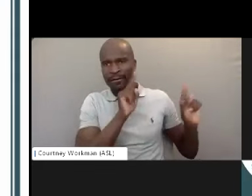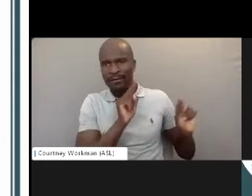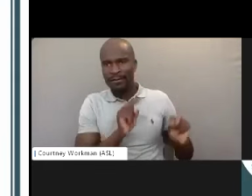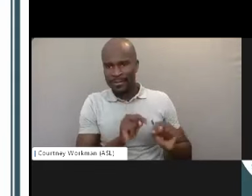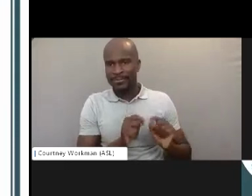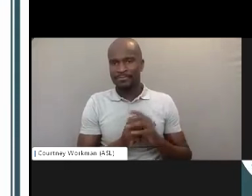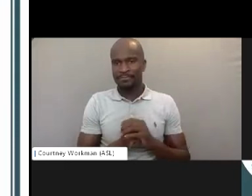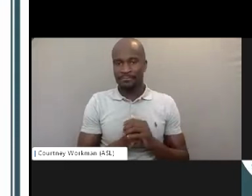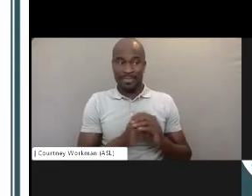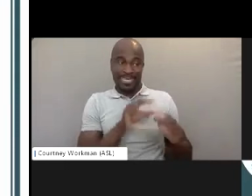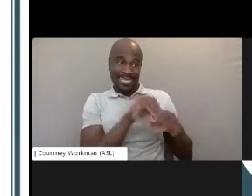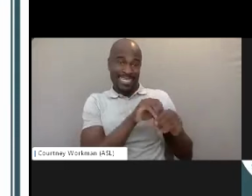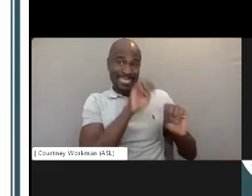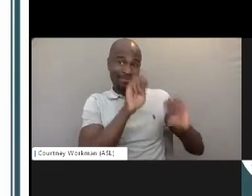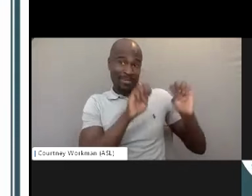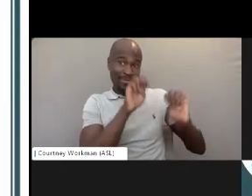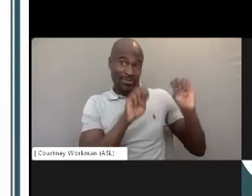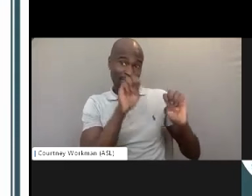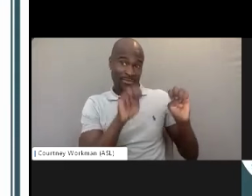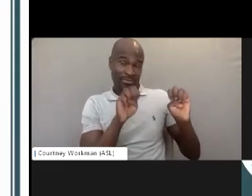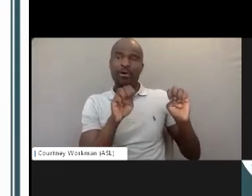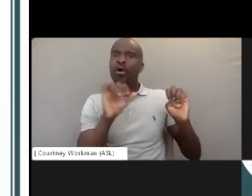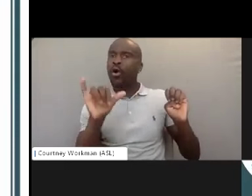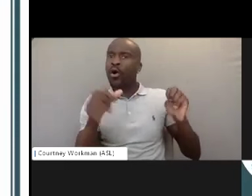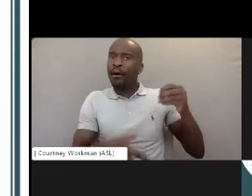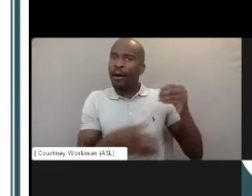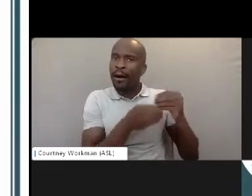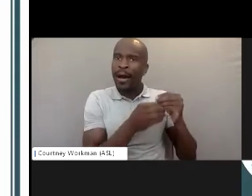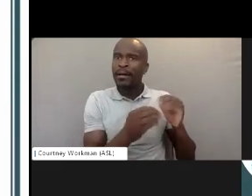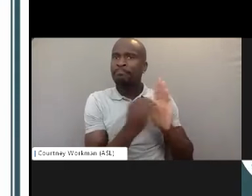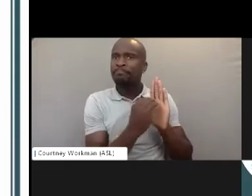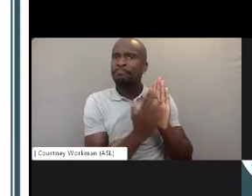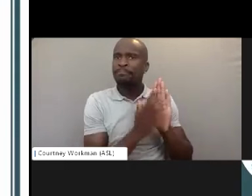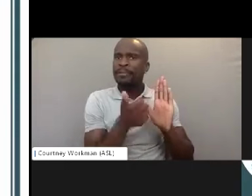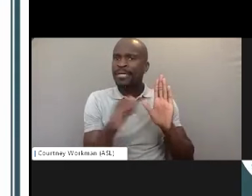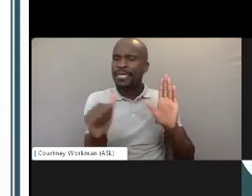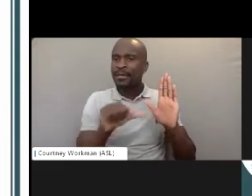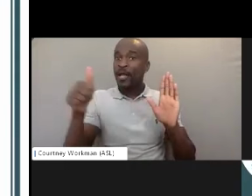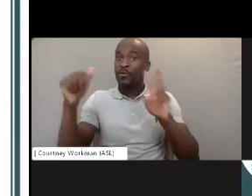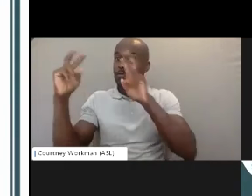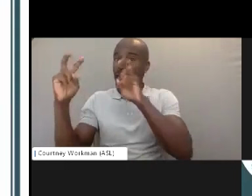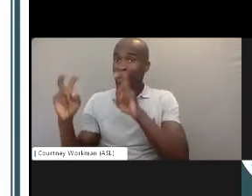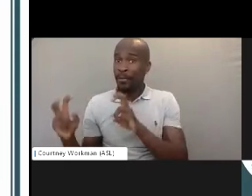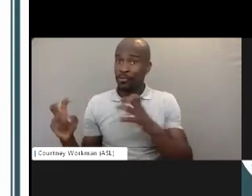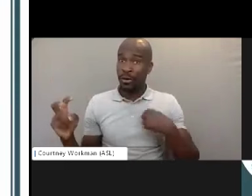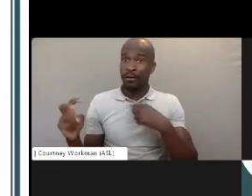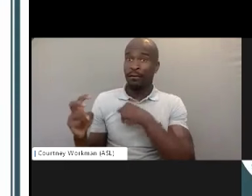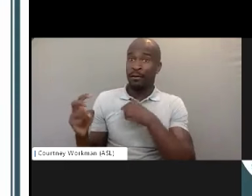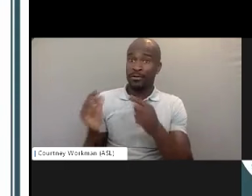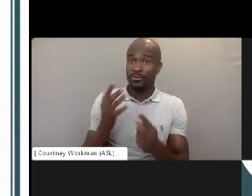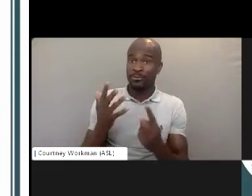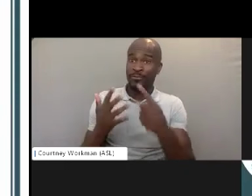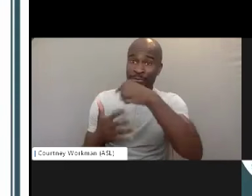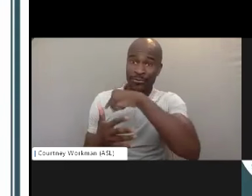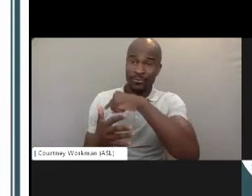the evaluation, please include any topics that you'd like to see us address in our future town halls that we'll be doing over the next